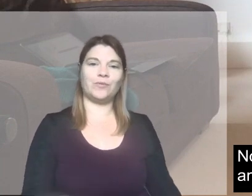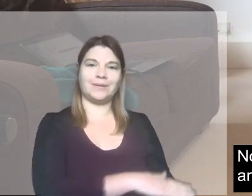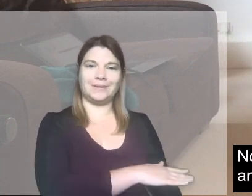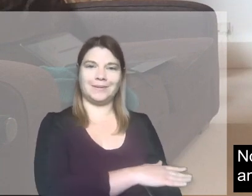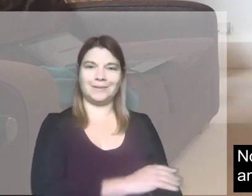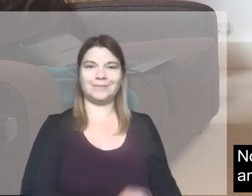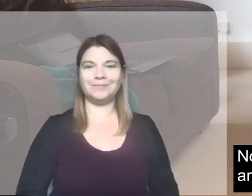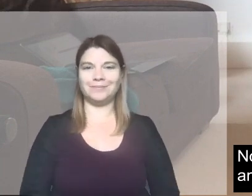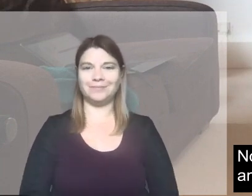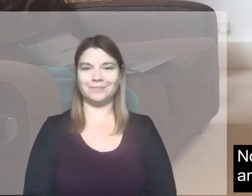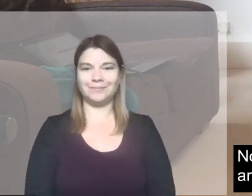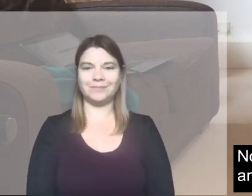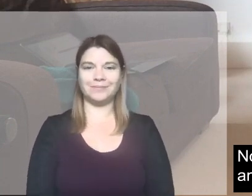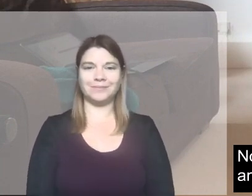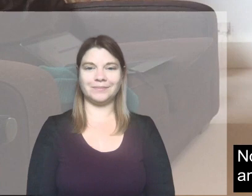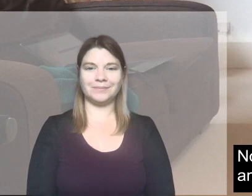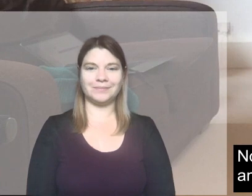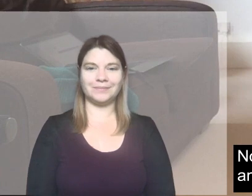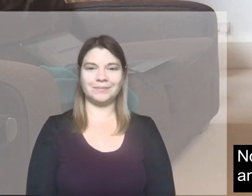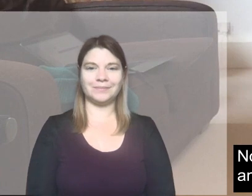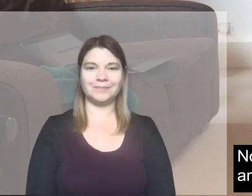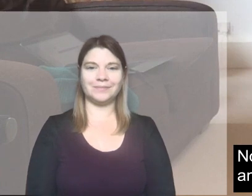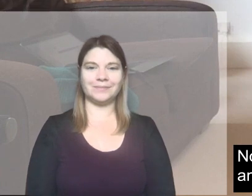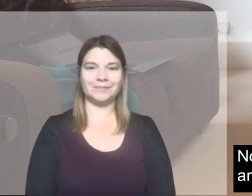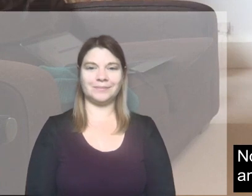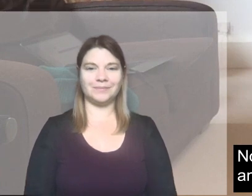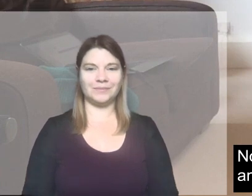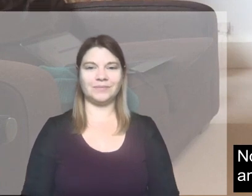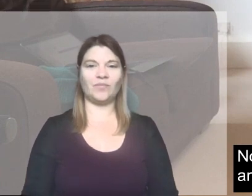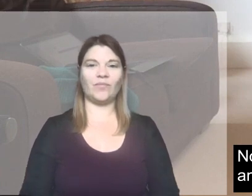2, 3, 4, now cross, cross,